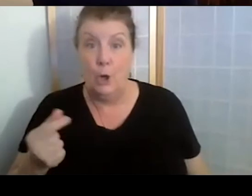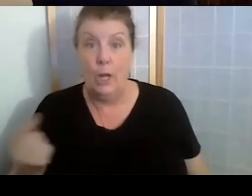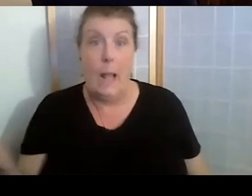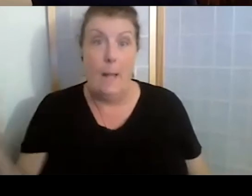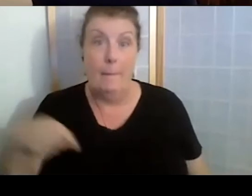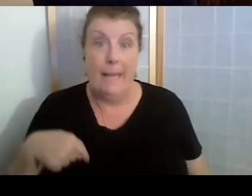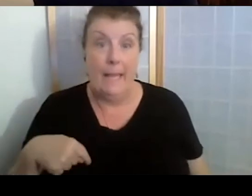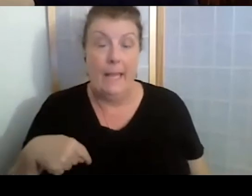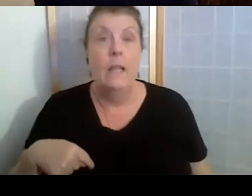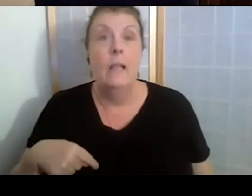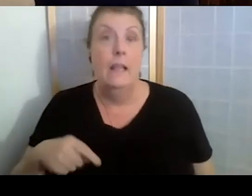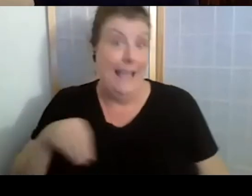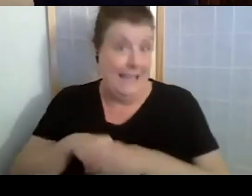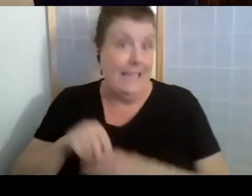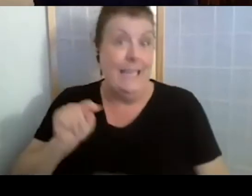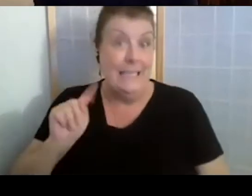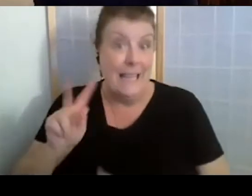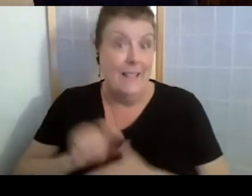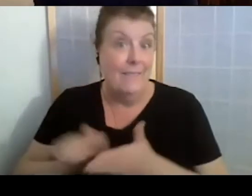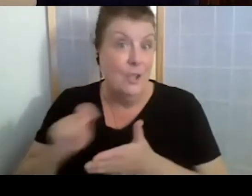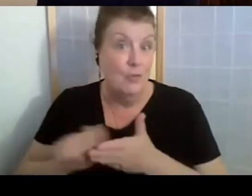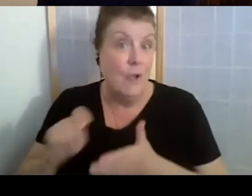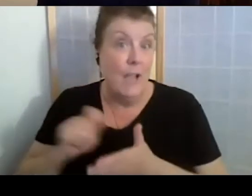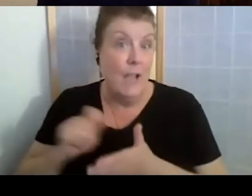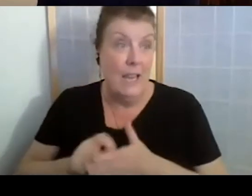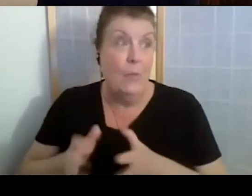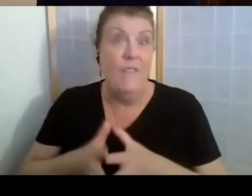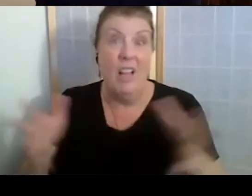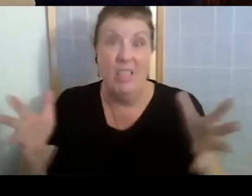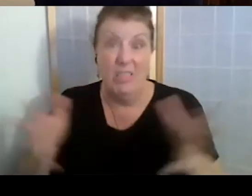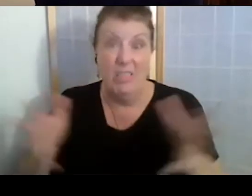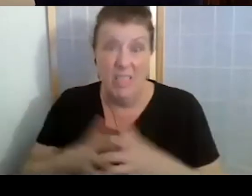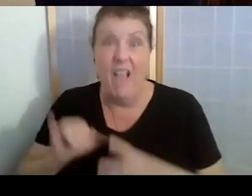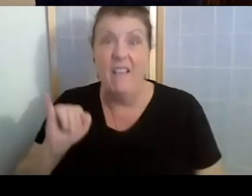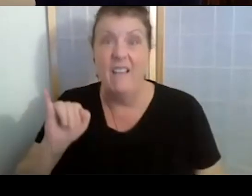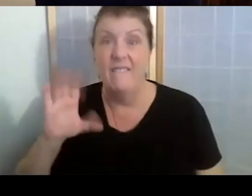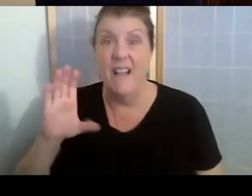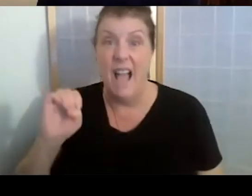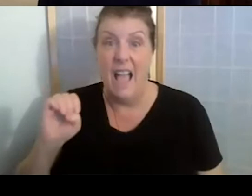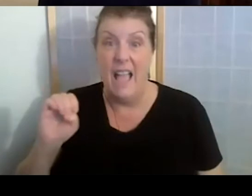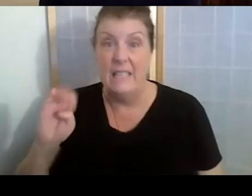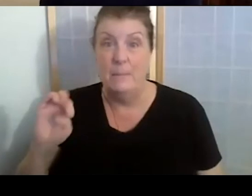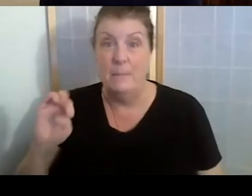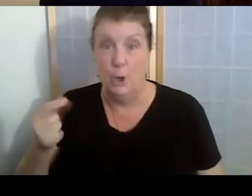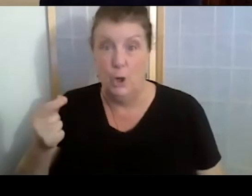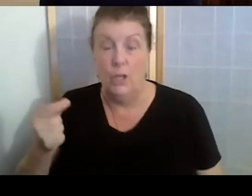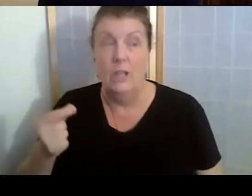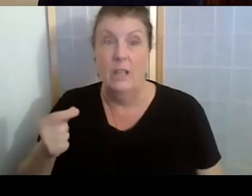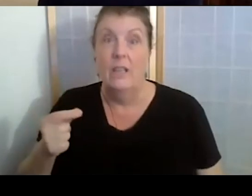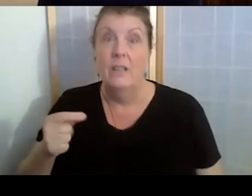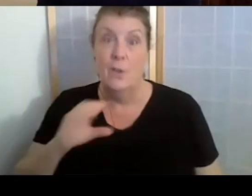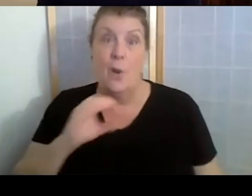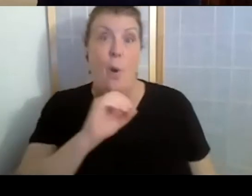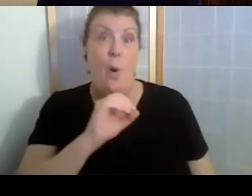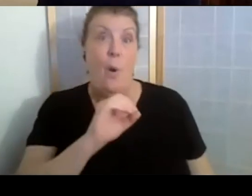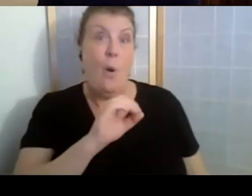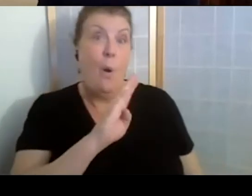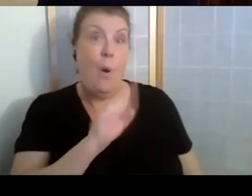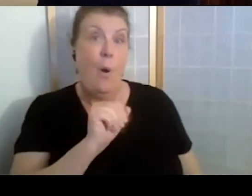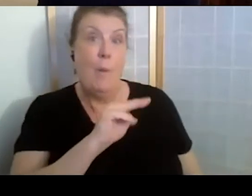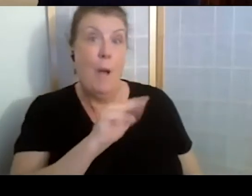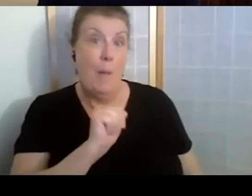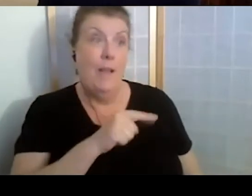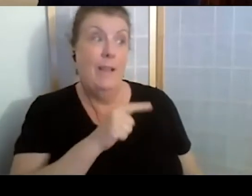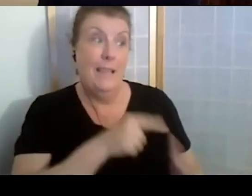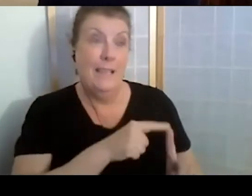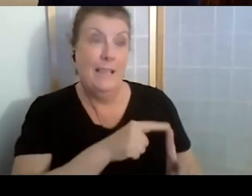And Obama's quote makes a lot of sense, but there was a huge iceberg that was on the 2-degree turn,